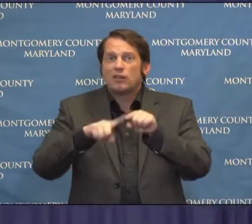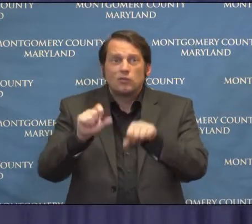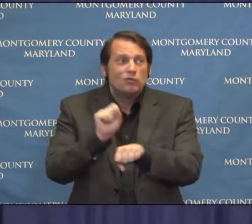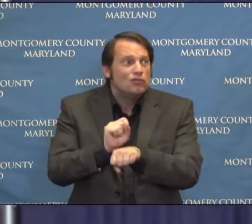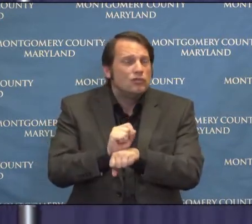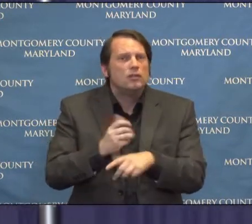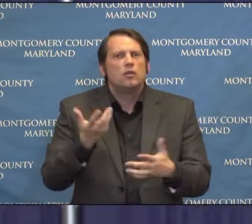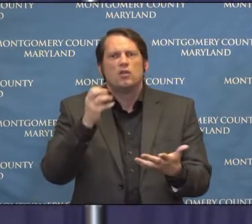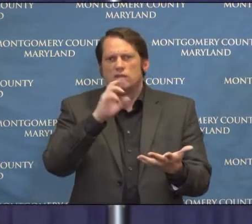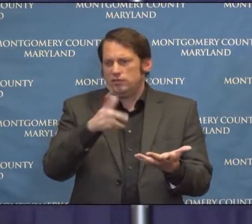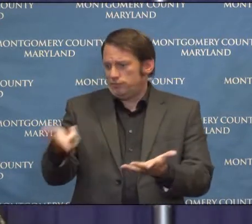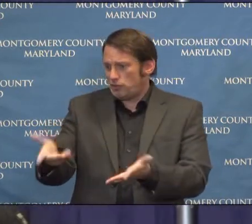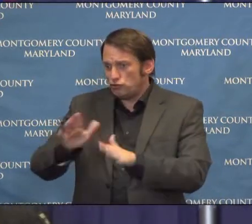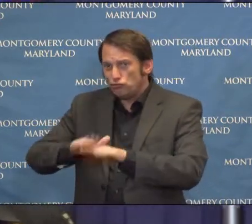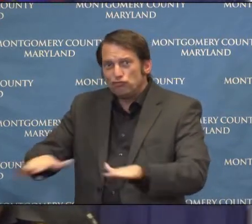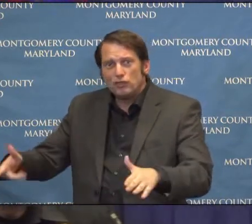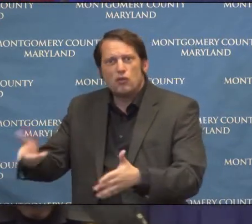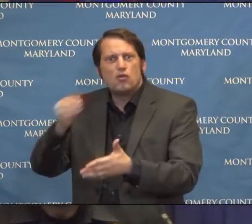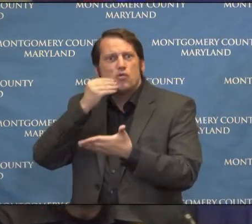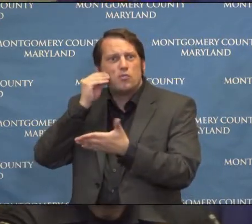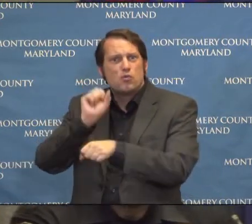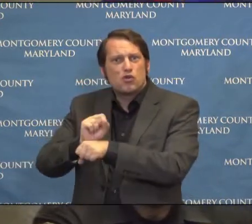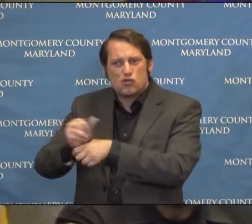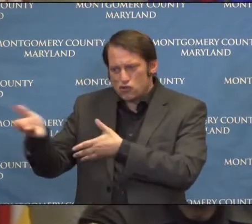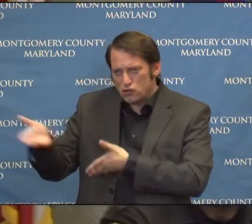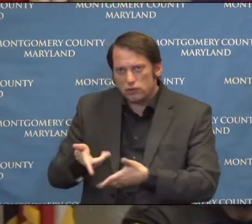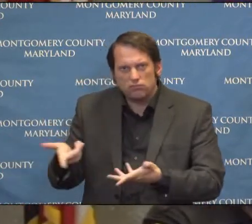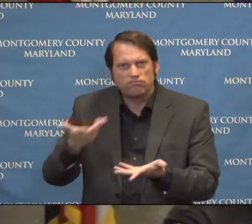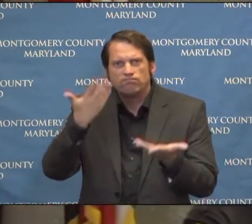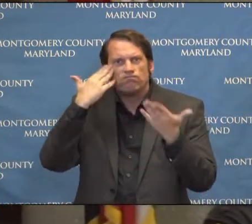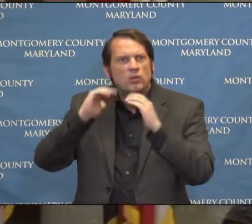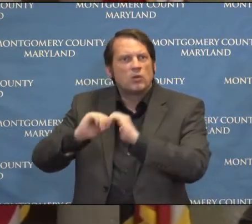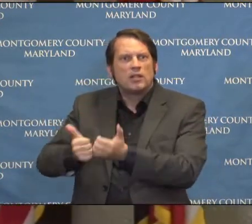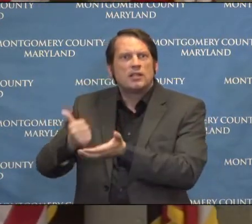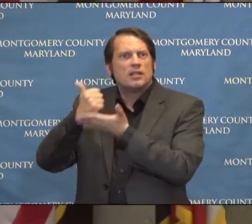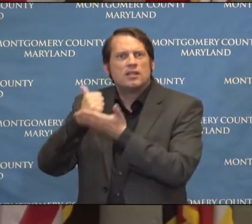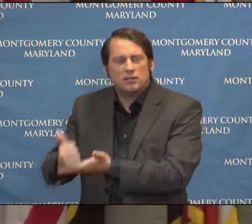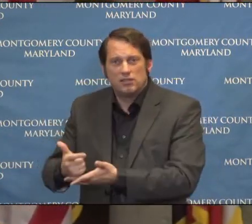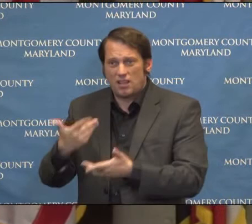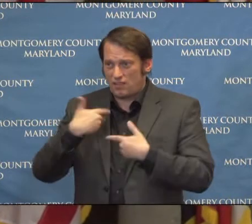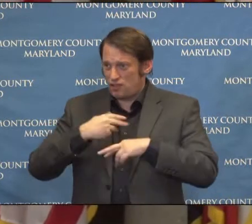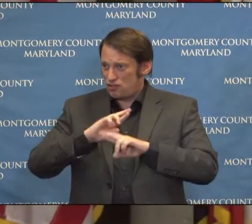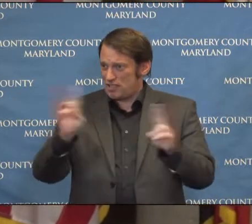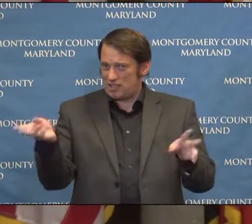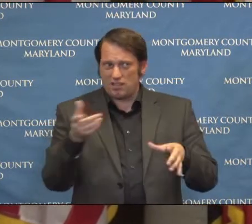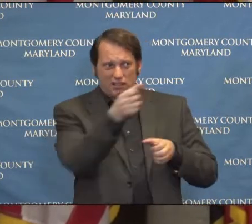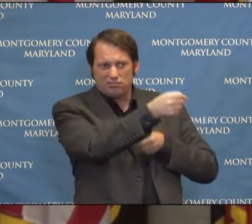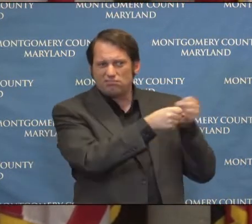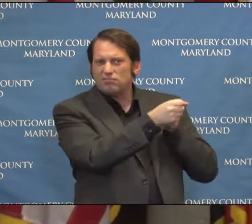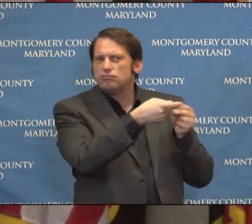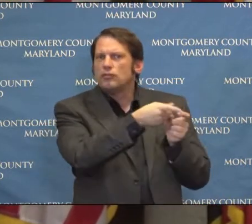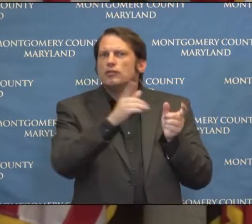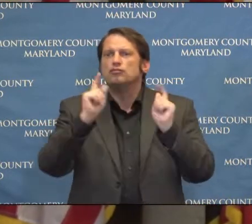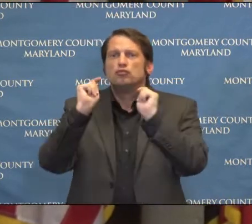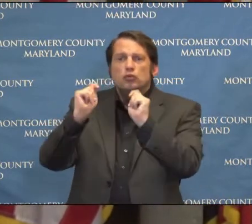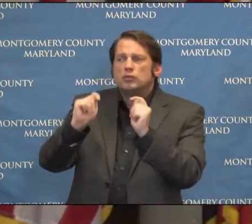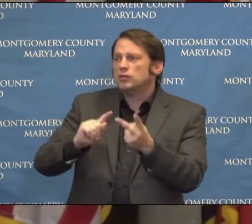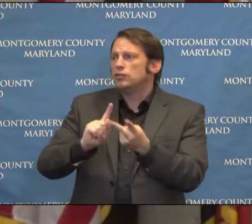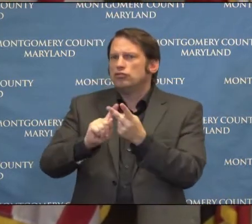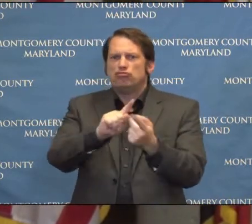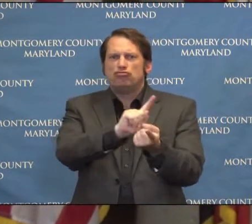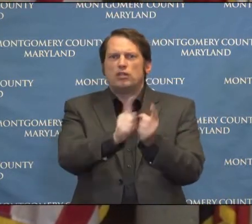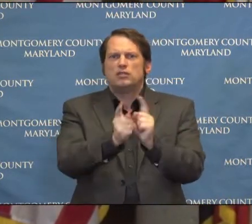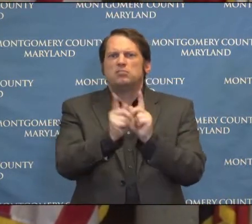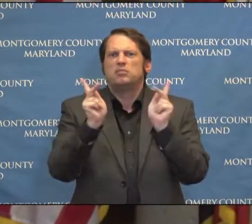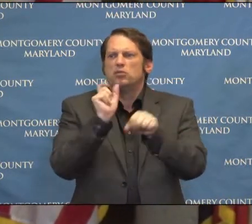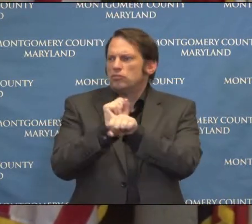place for those students? Are there tutors or translation services for them available? Yes, among our